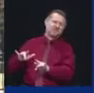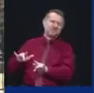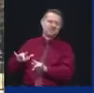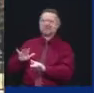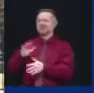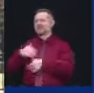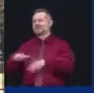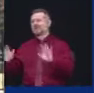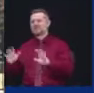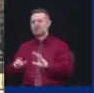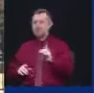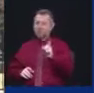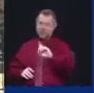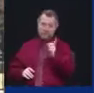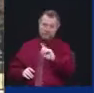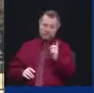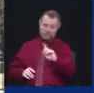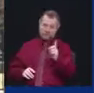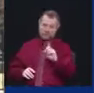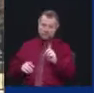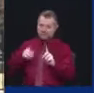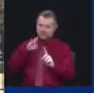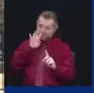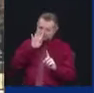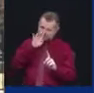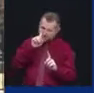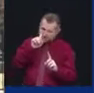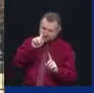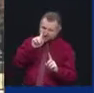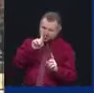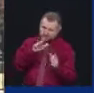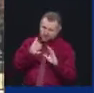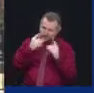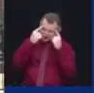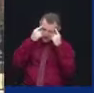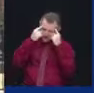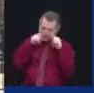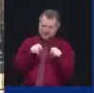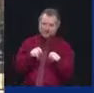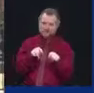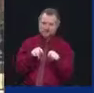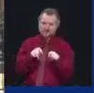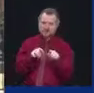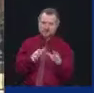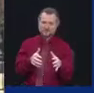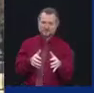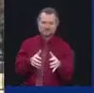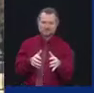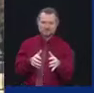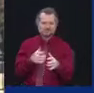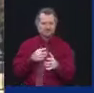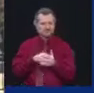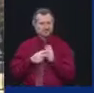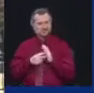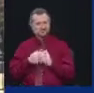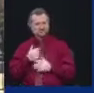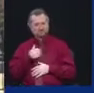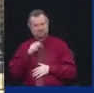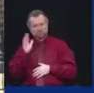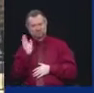then you have to say to them, 41 people died. 41 people died. You can't just dismiss